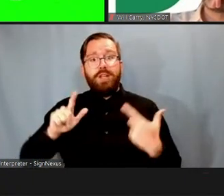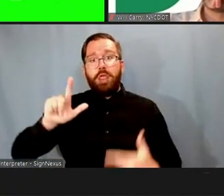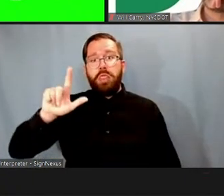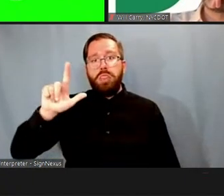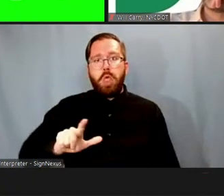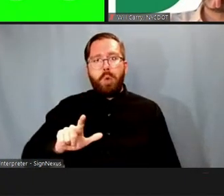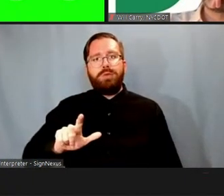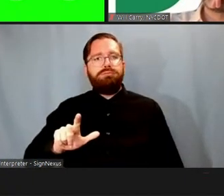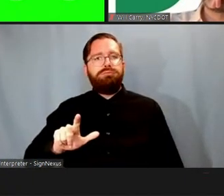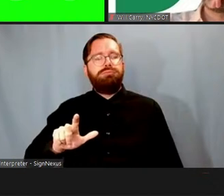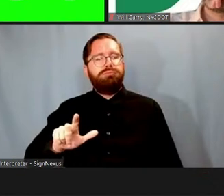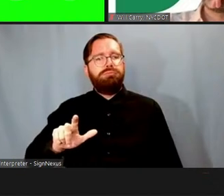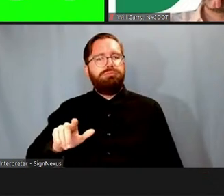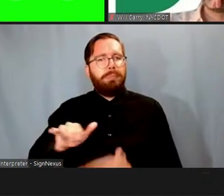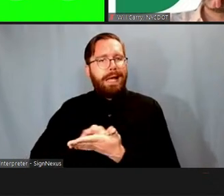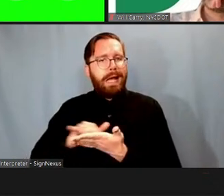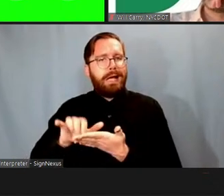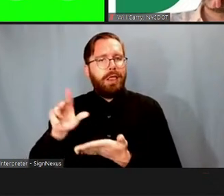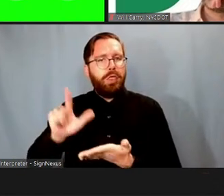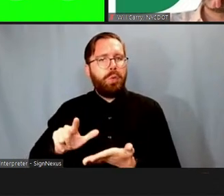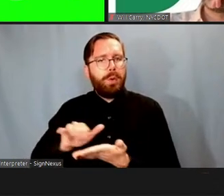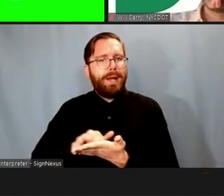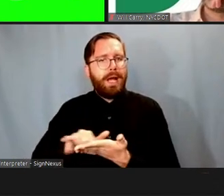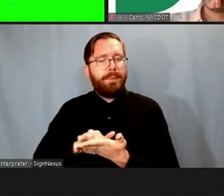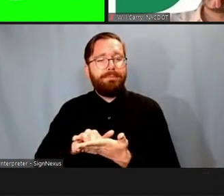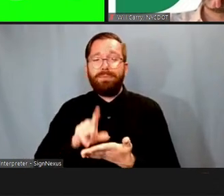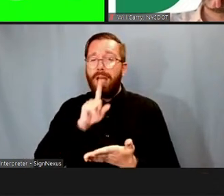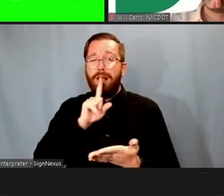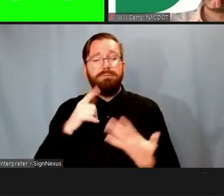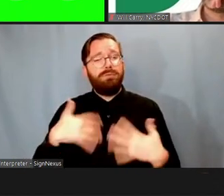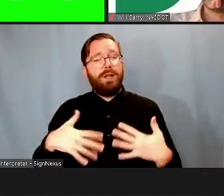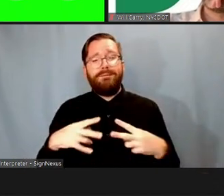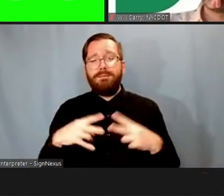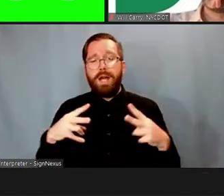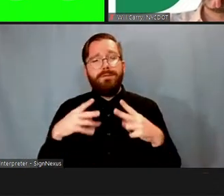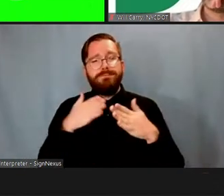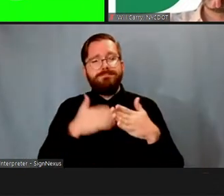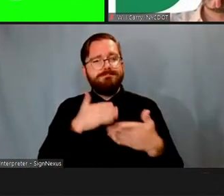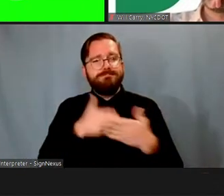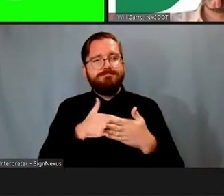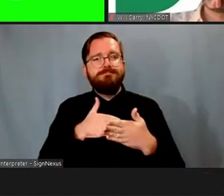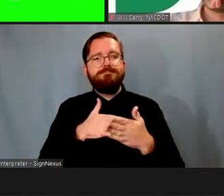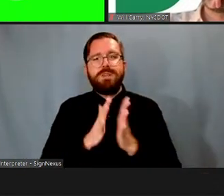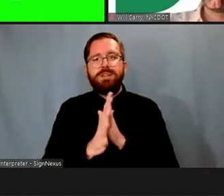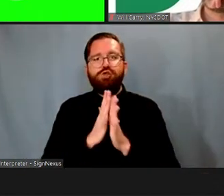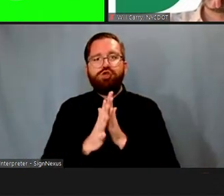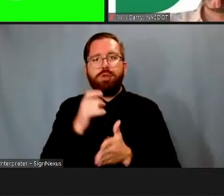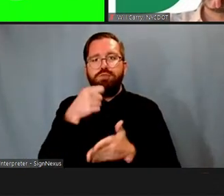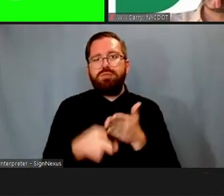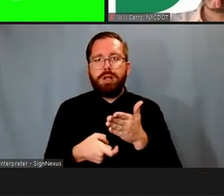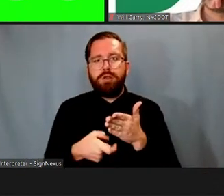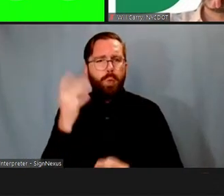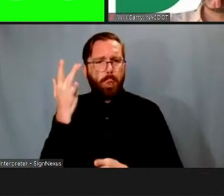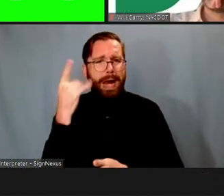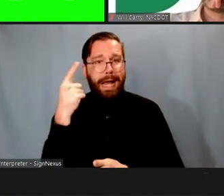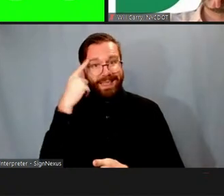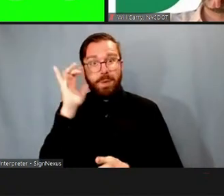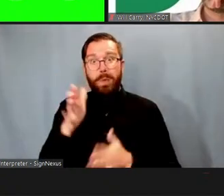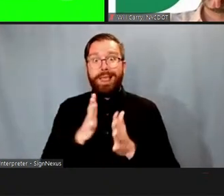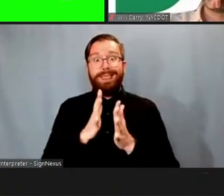manhattan i'm adamantly against the idea of congestion pricing as i don't find that it will be a solution to remove vehicles from the